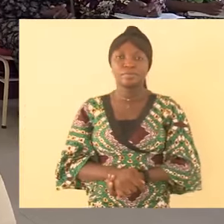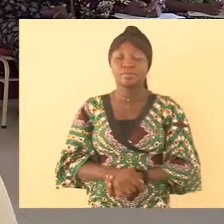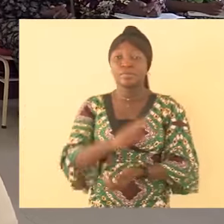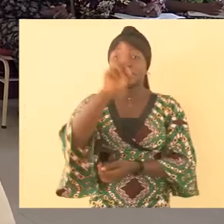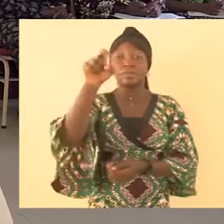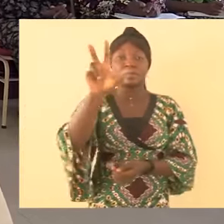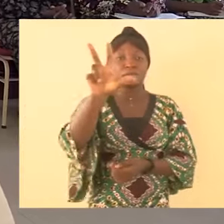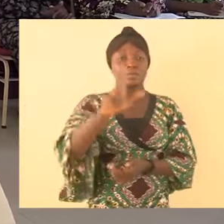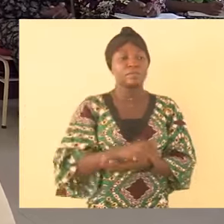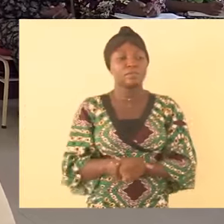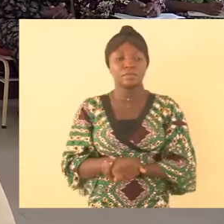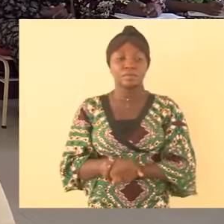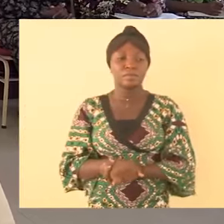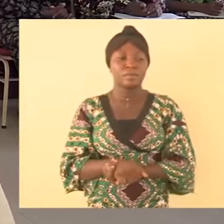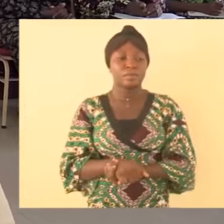Question